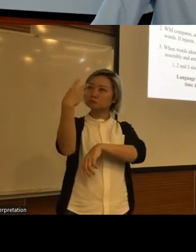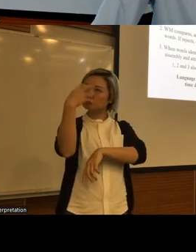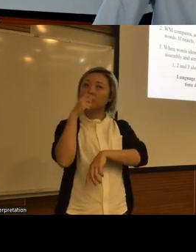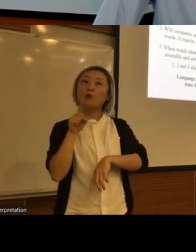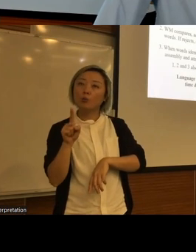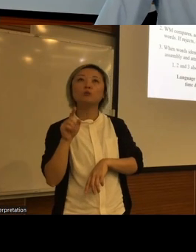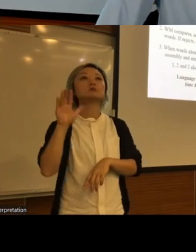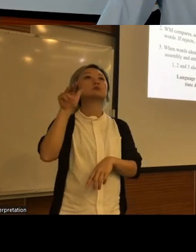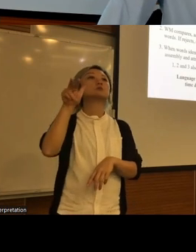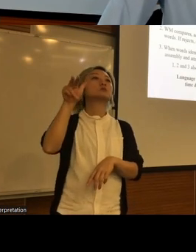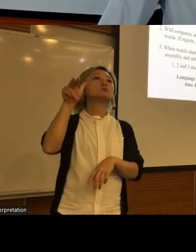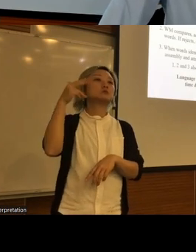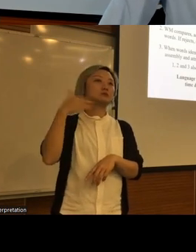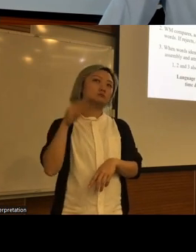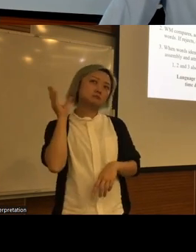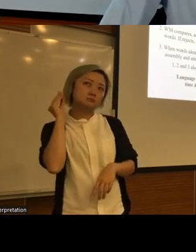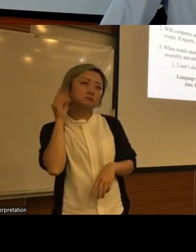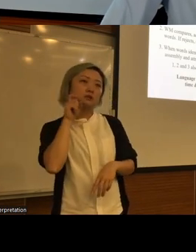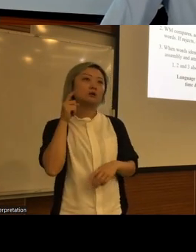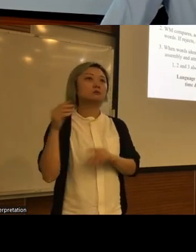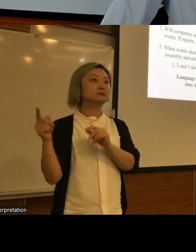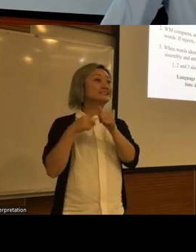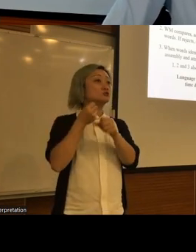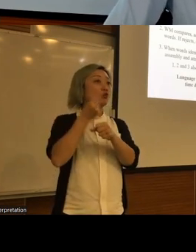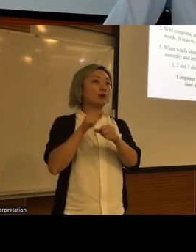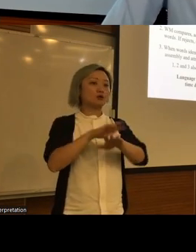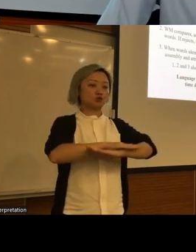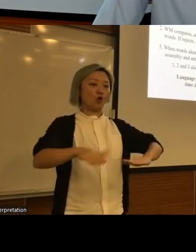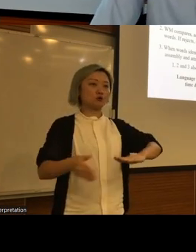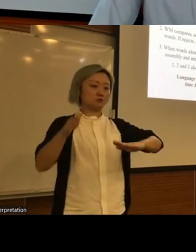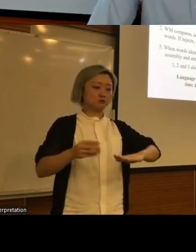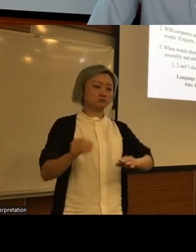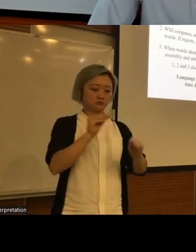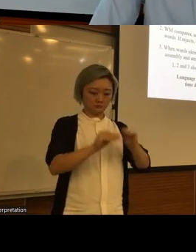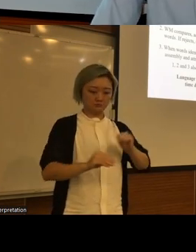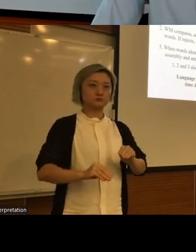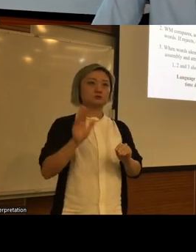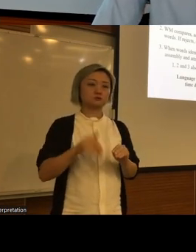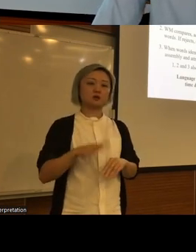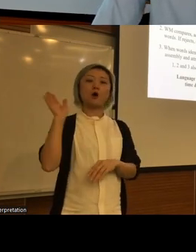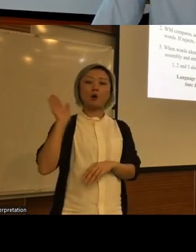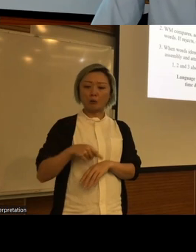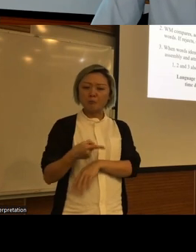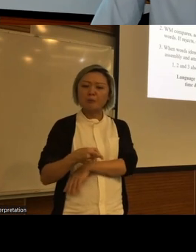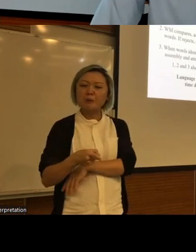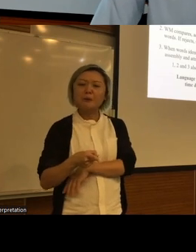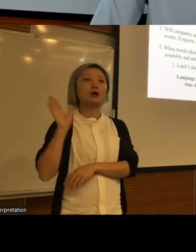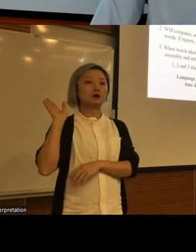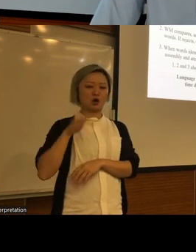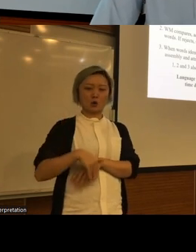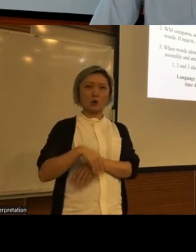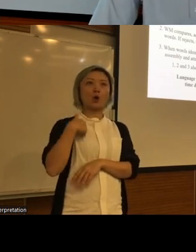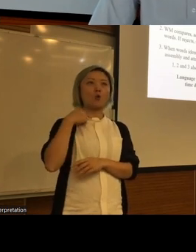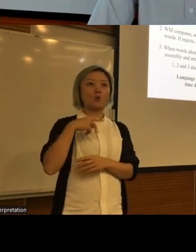and then this information goes to working memory. Working memory says, aha, what can